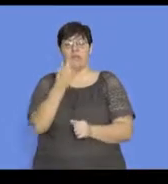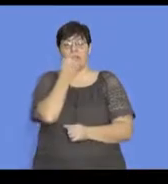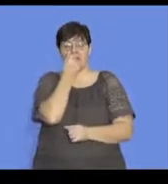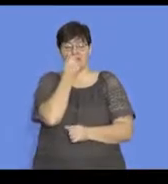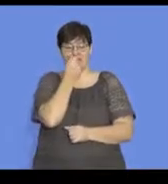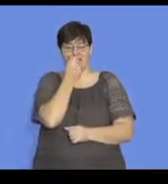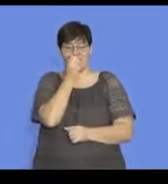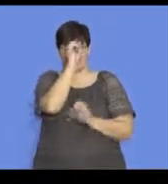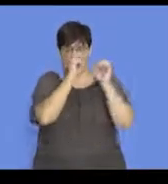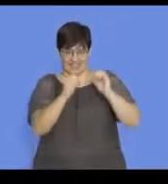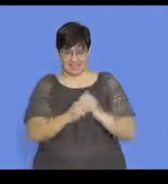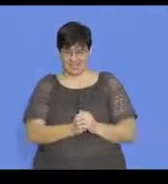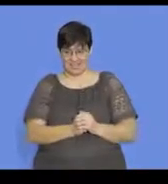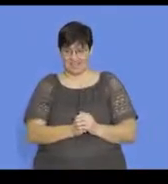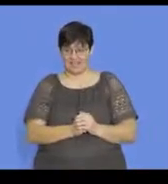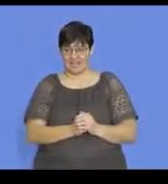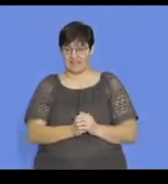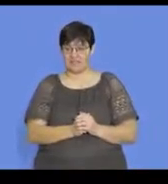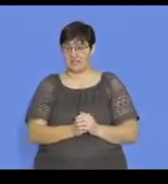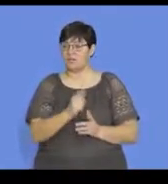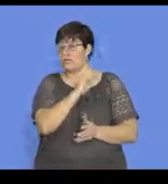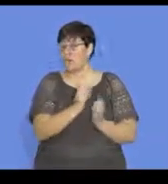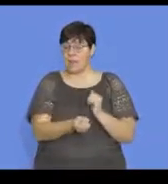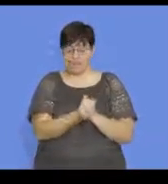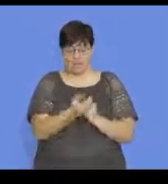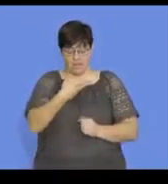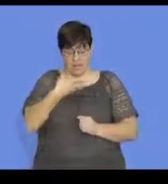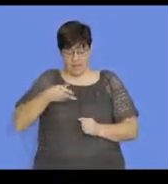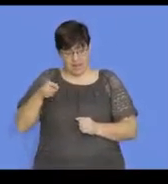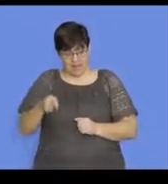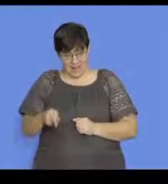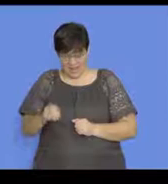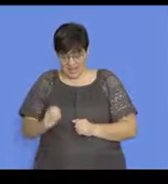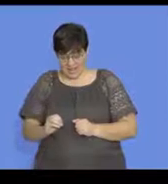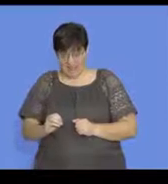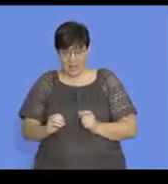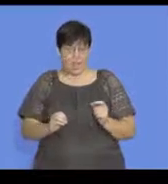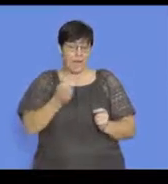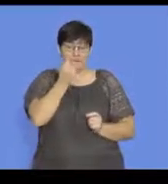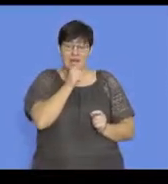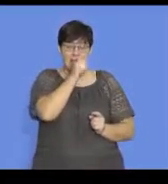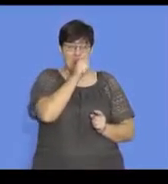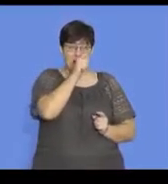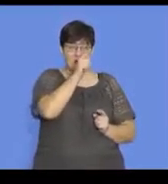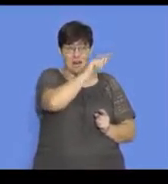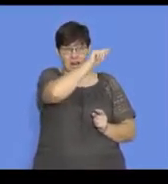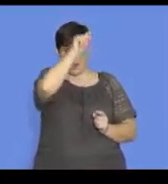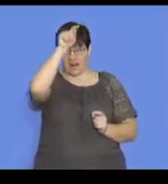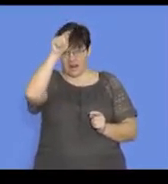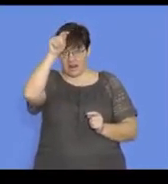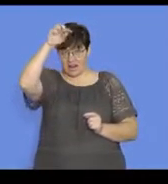here. So what happens, here's the female. The male is over here, and we want the